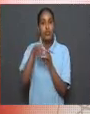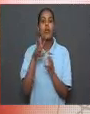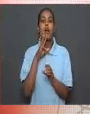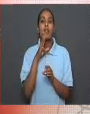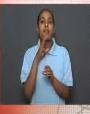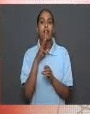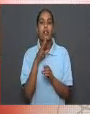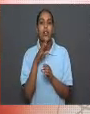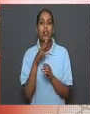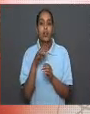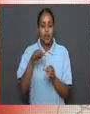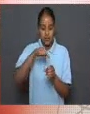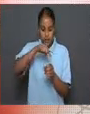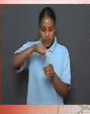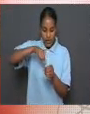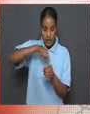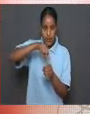water while stirring.